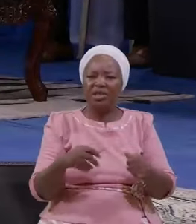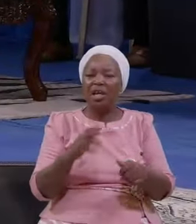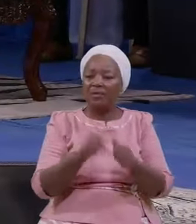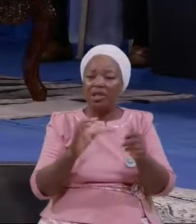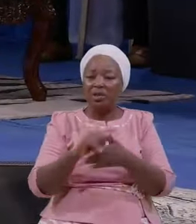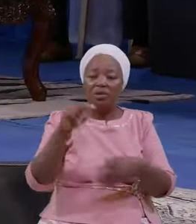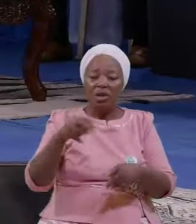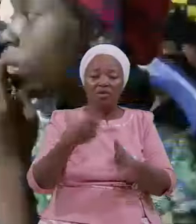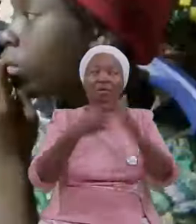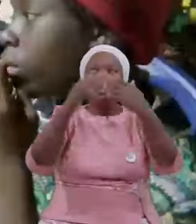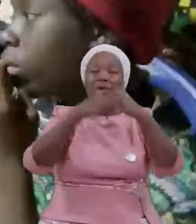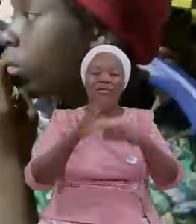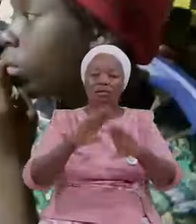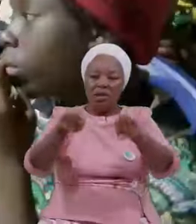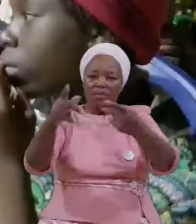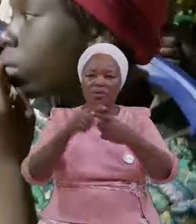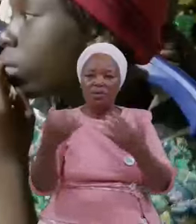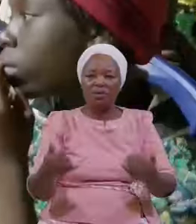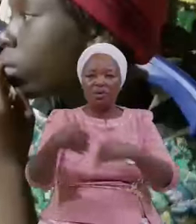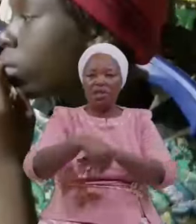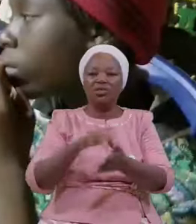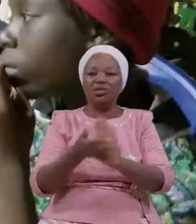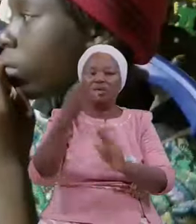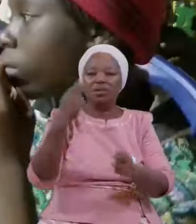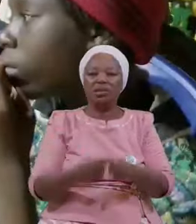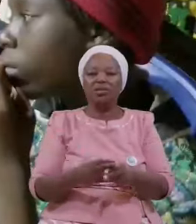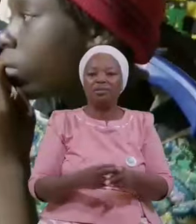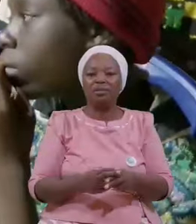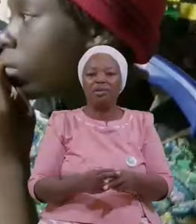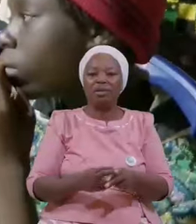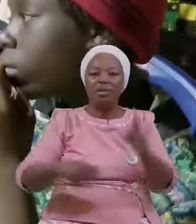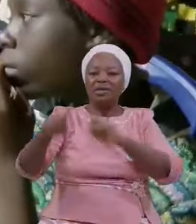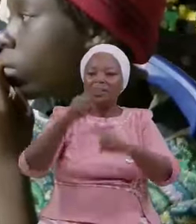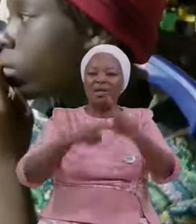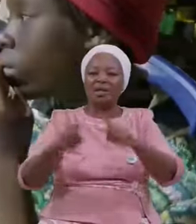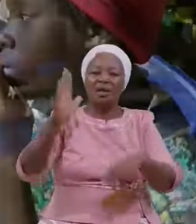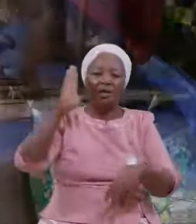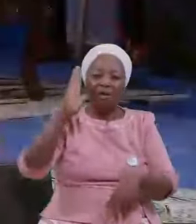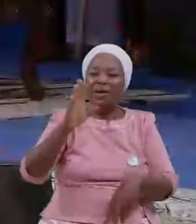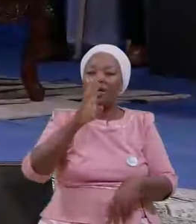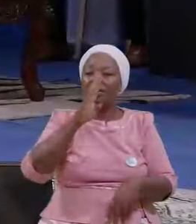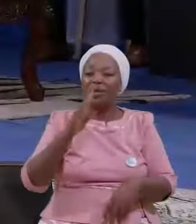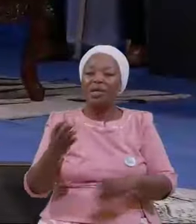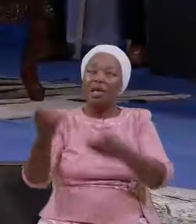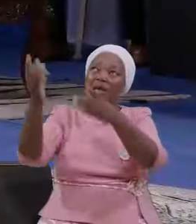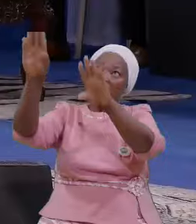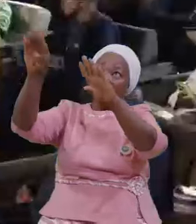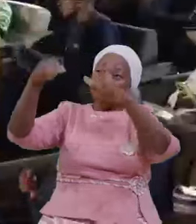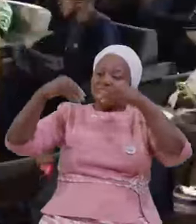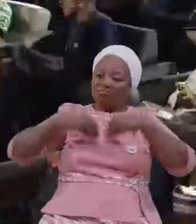be granted to you today. Will be granted to me. Will be granted to me.